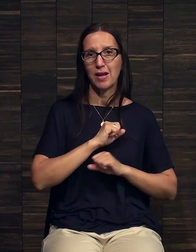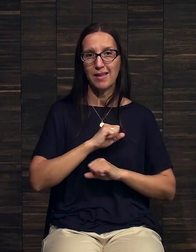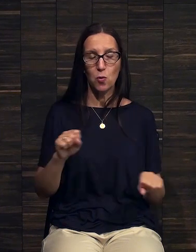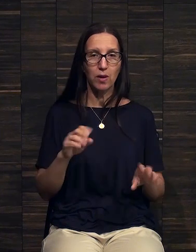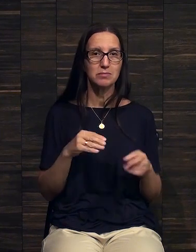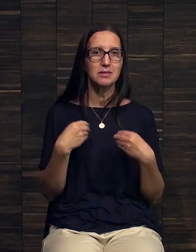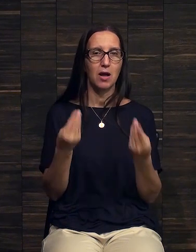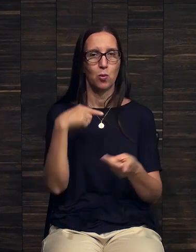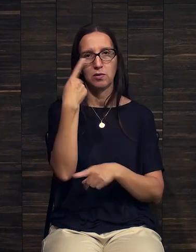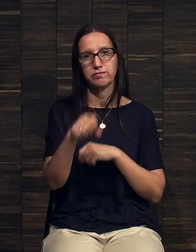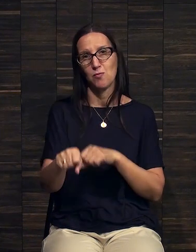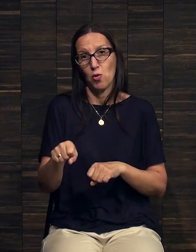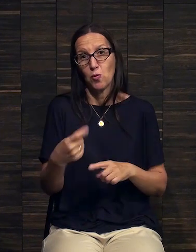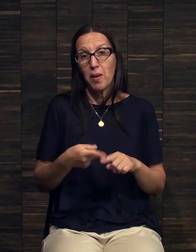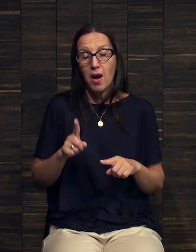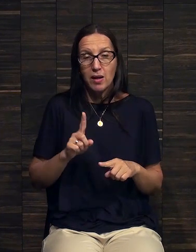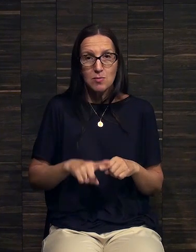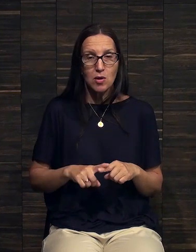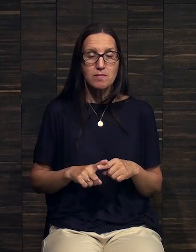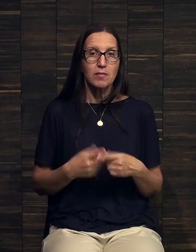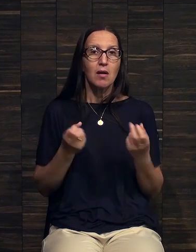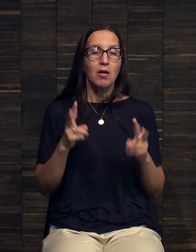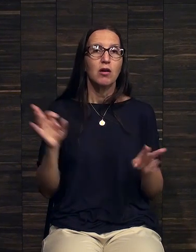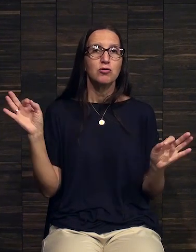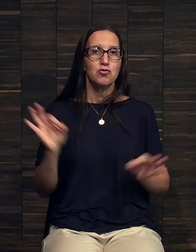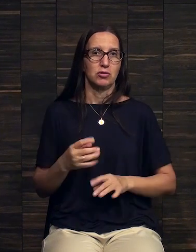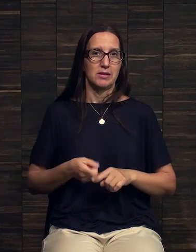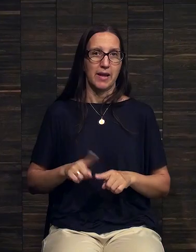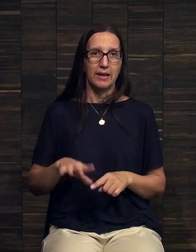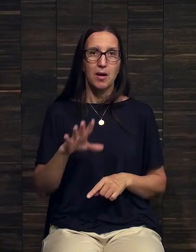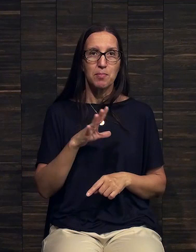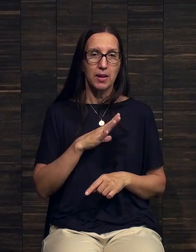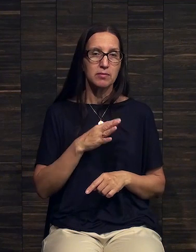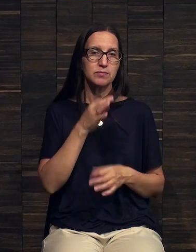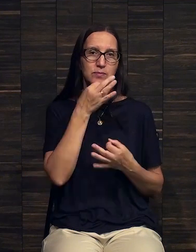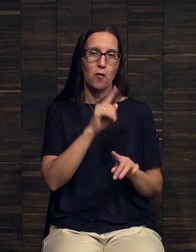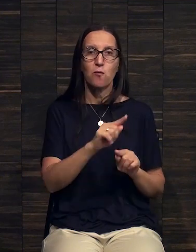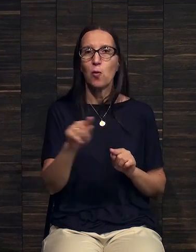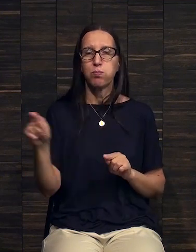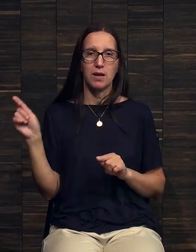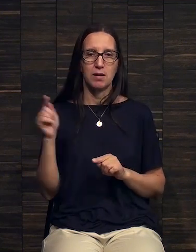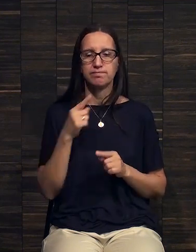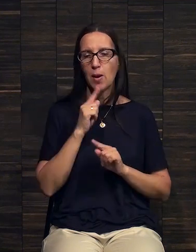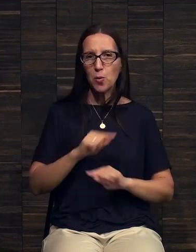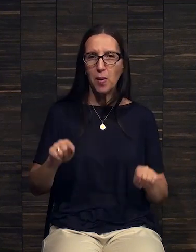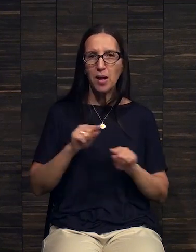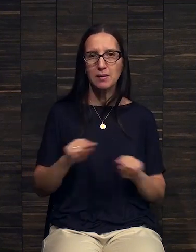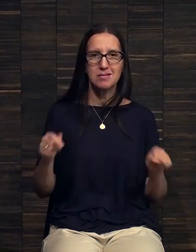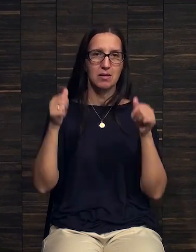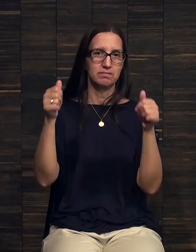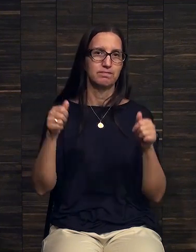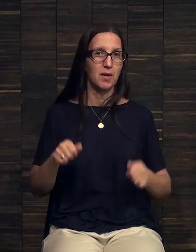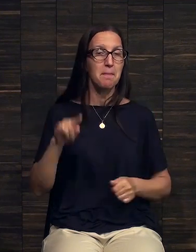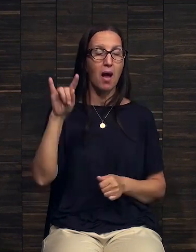Hitler. This is our hero, and our hero hits Hitler in the face. And in